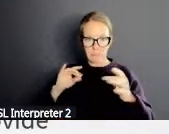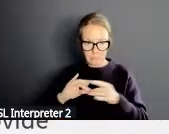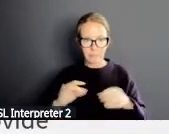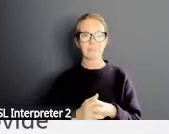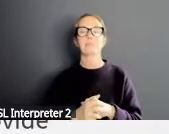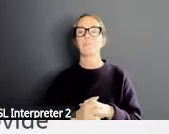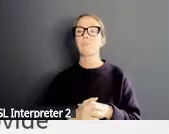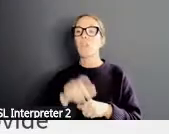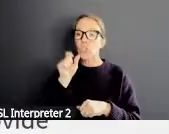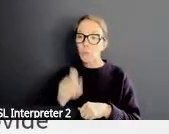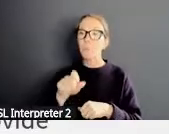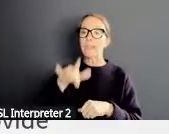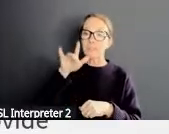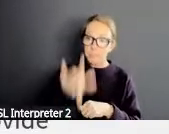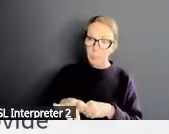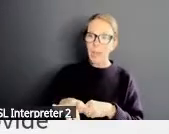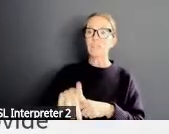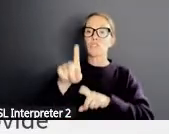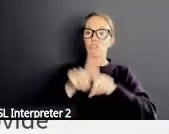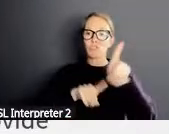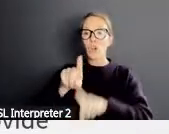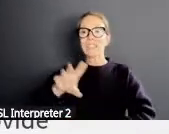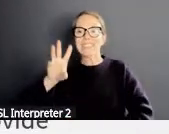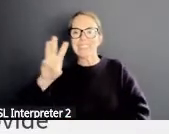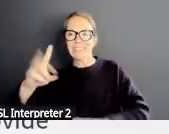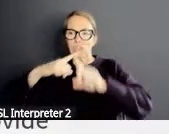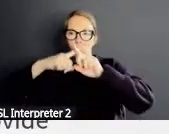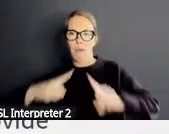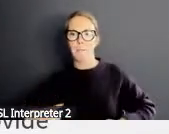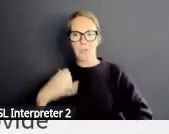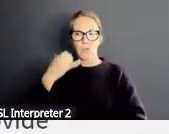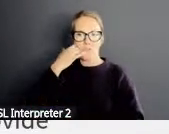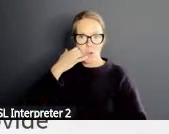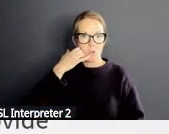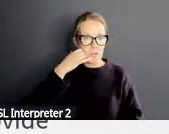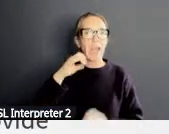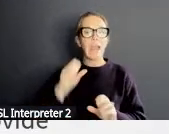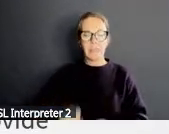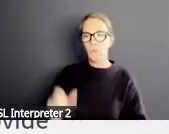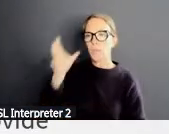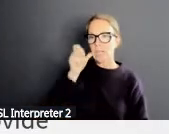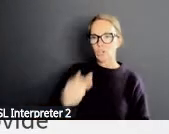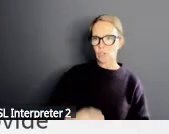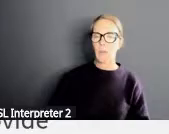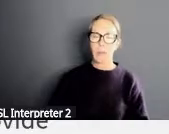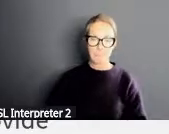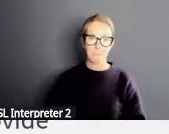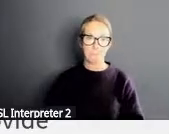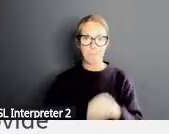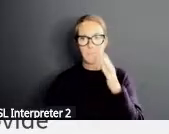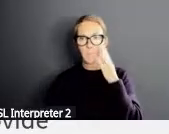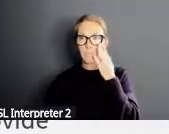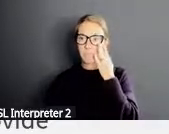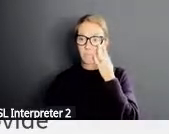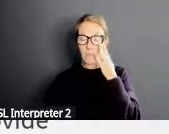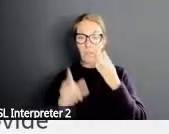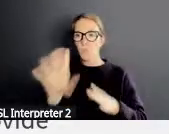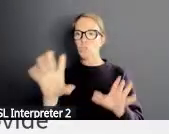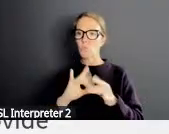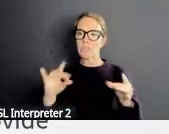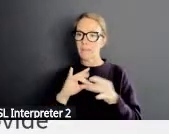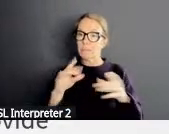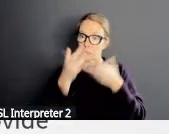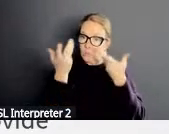press *6 to unmute your telephone, and we will be able to hear you. When your testimony is